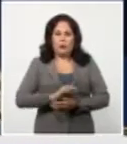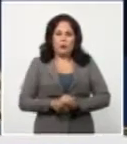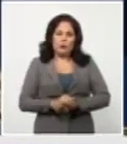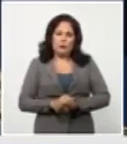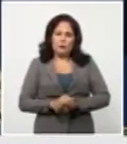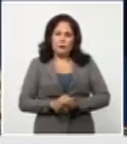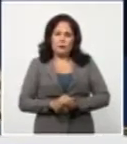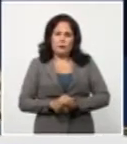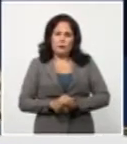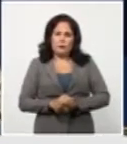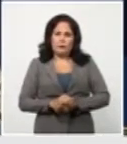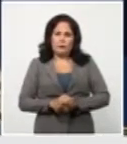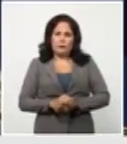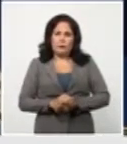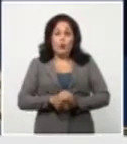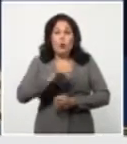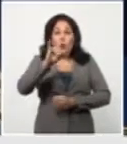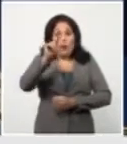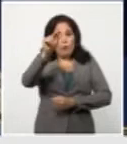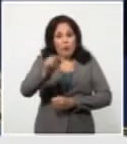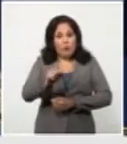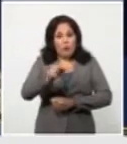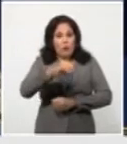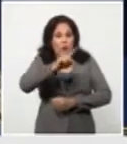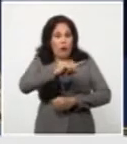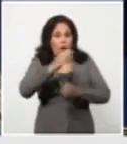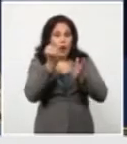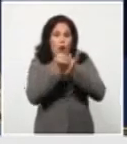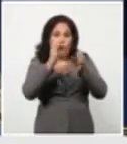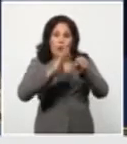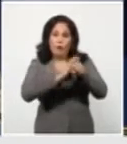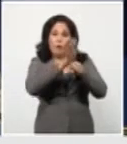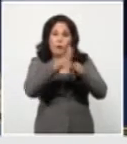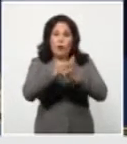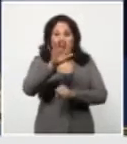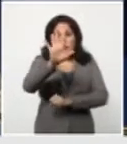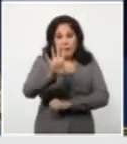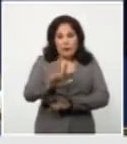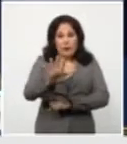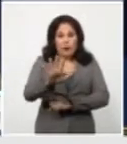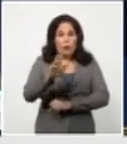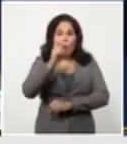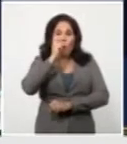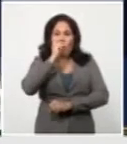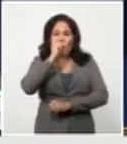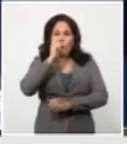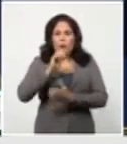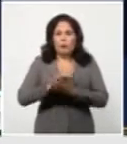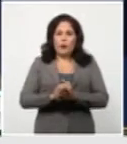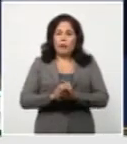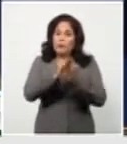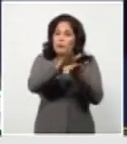abroad. This represents 7.2%.